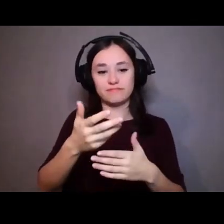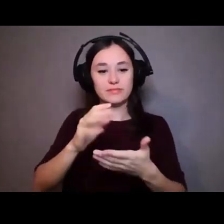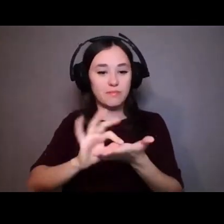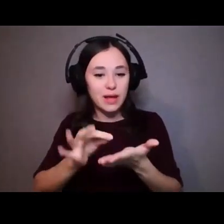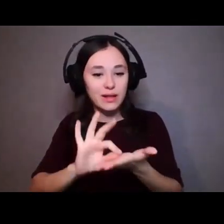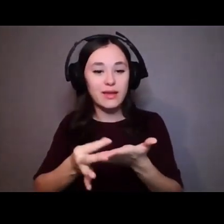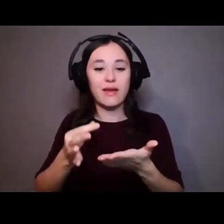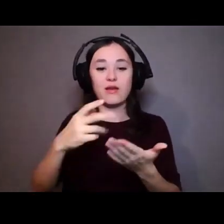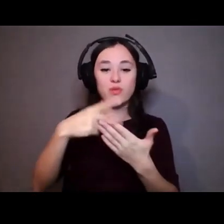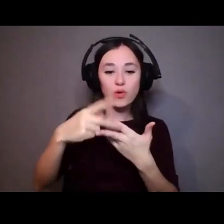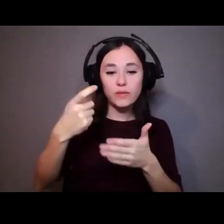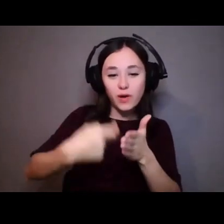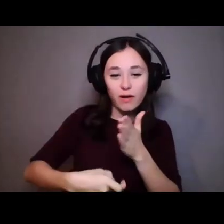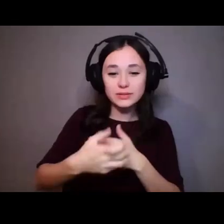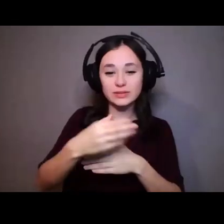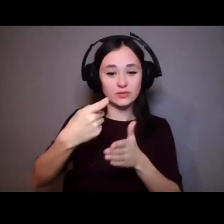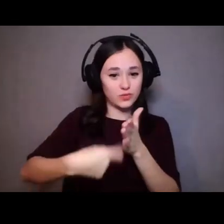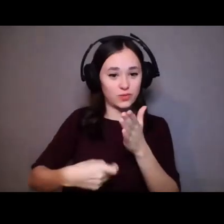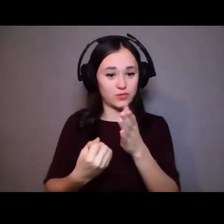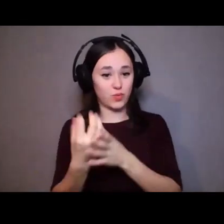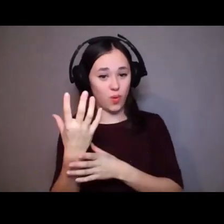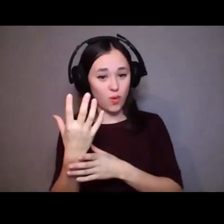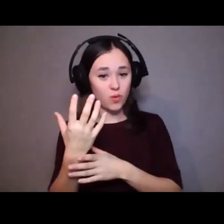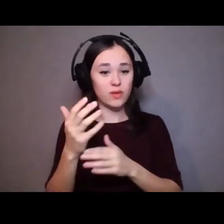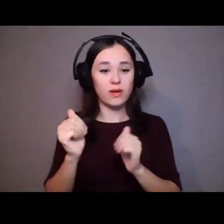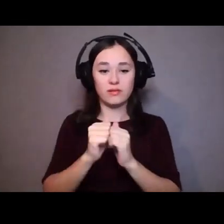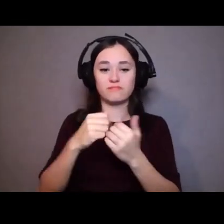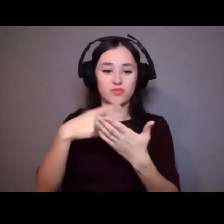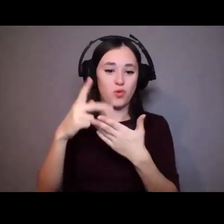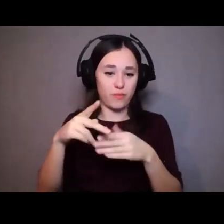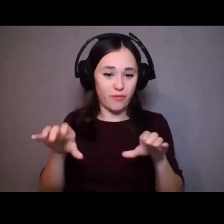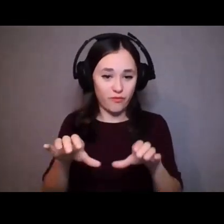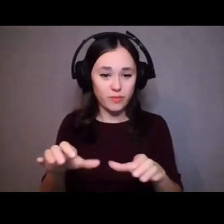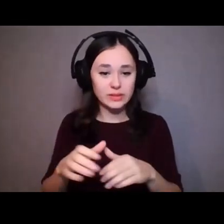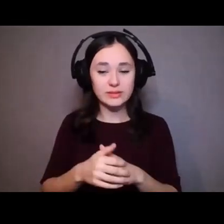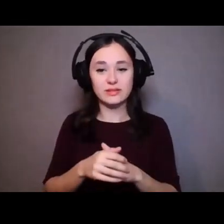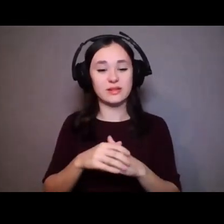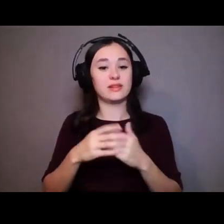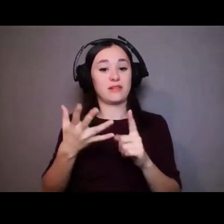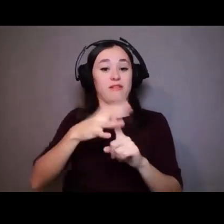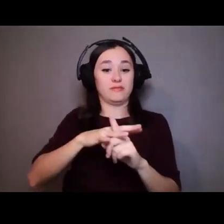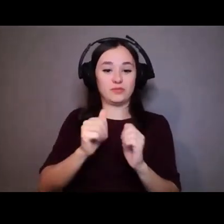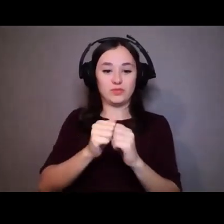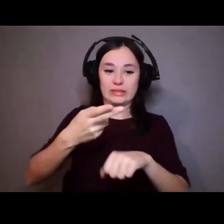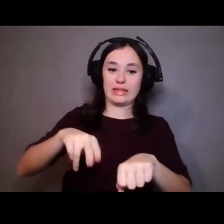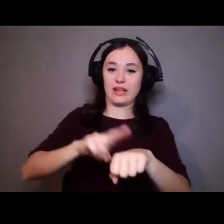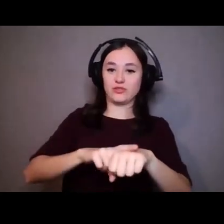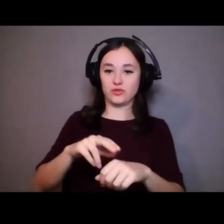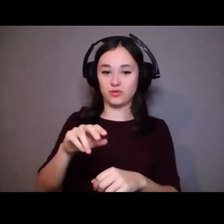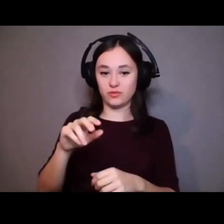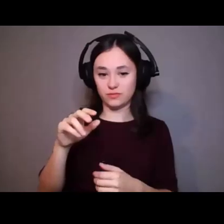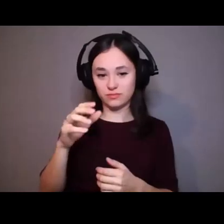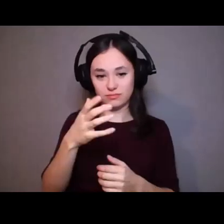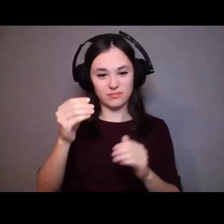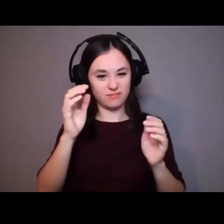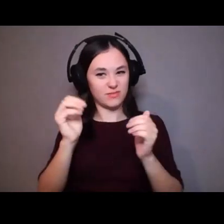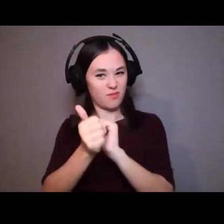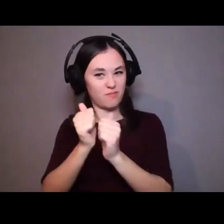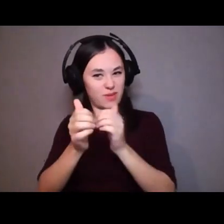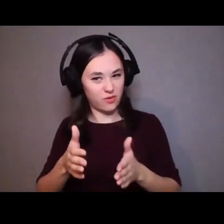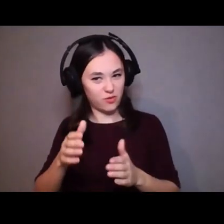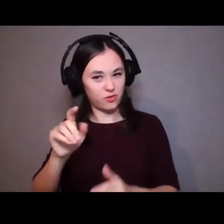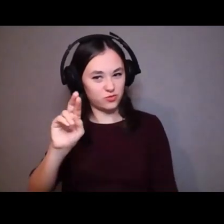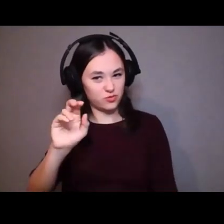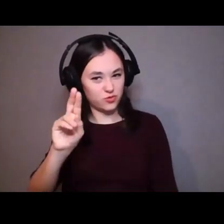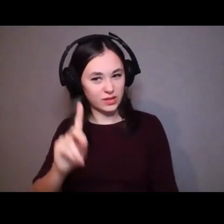context with national and peer state or comparator state trends. So if we can go to the next slide, I want to talk and start